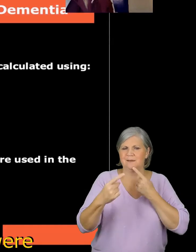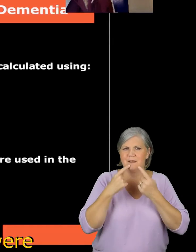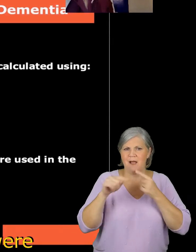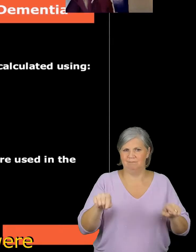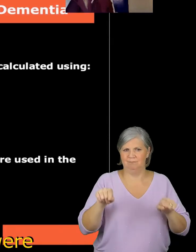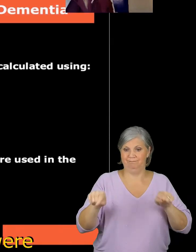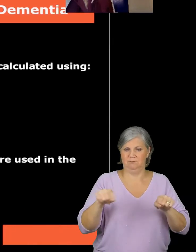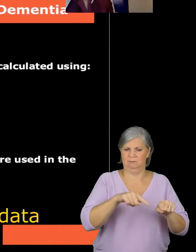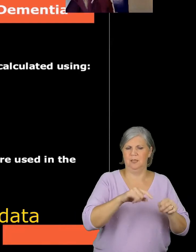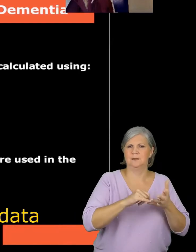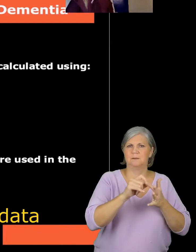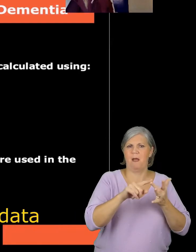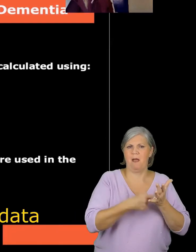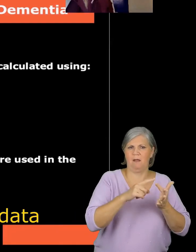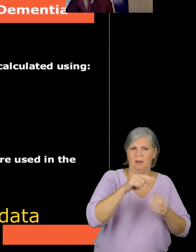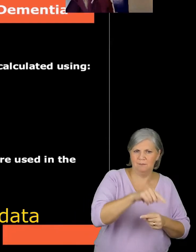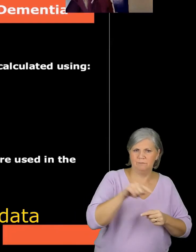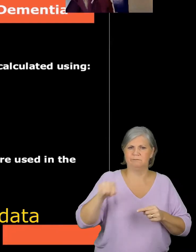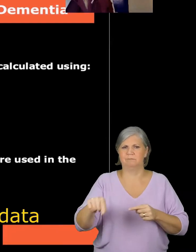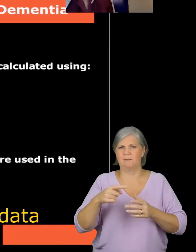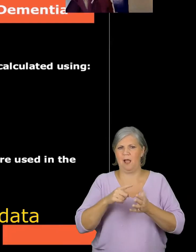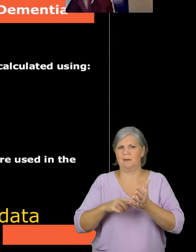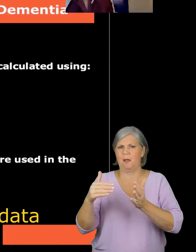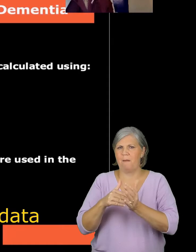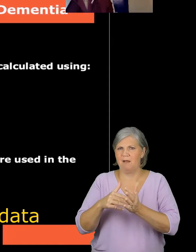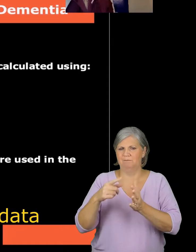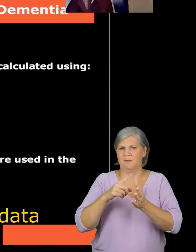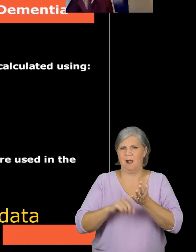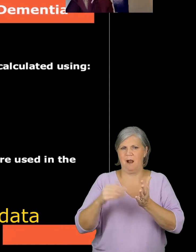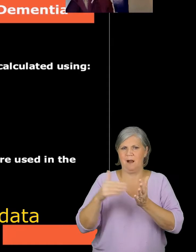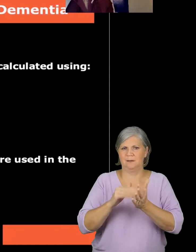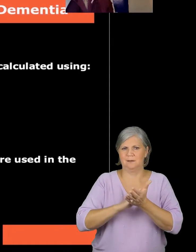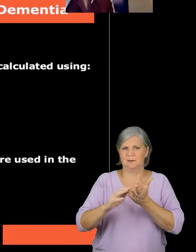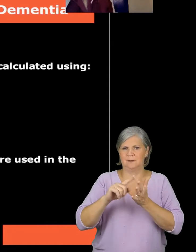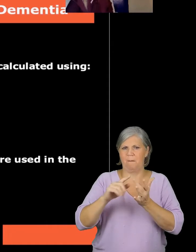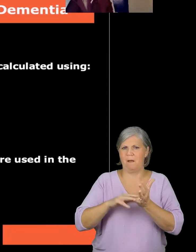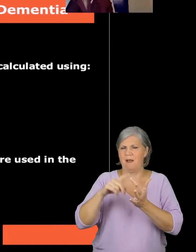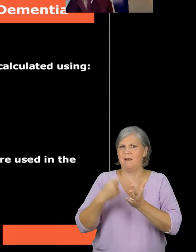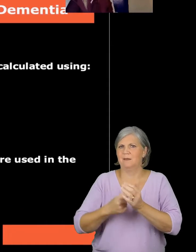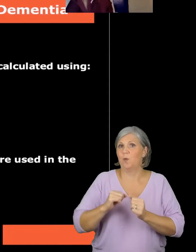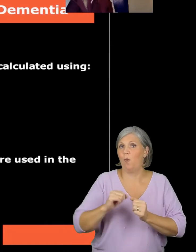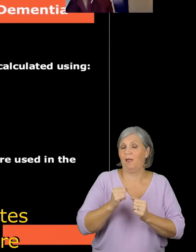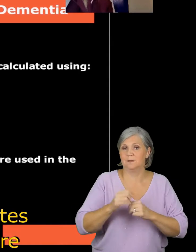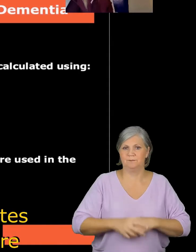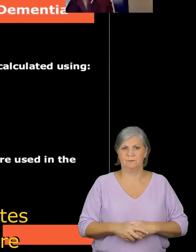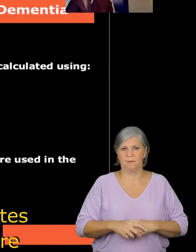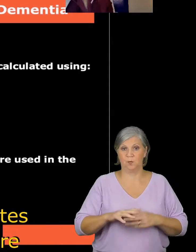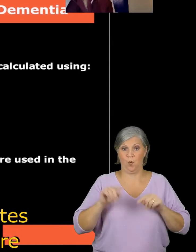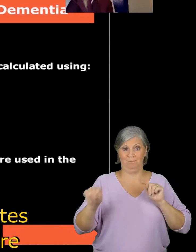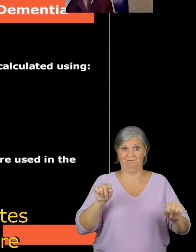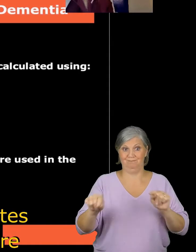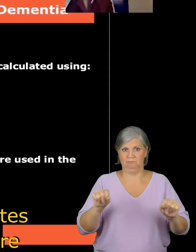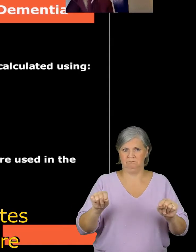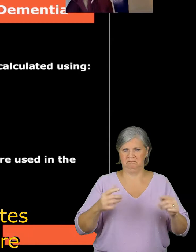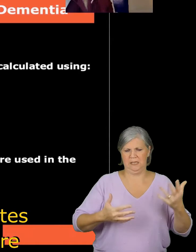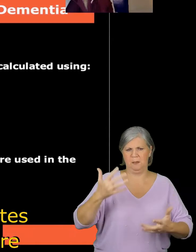rates for deafness and dementia were calculated using both the data obtained from SPIRE and Alzheimer's Scotland. In both cases,